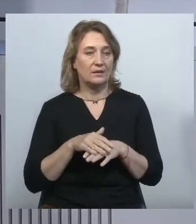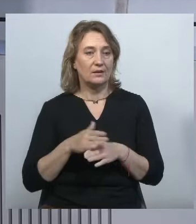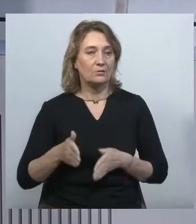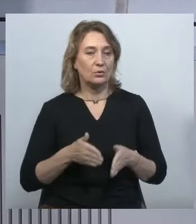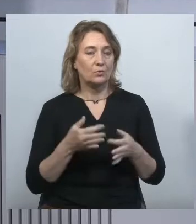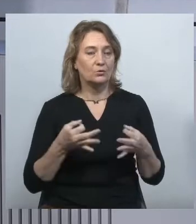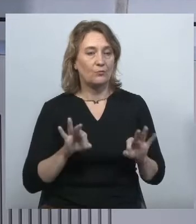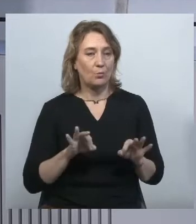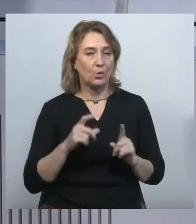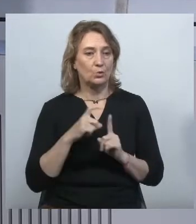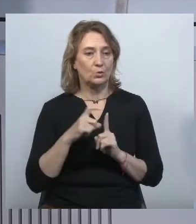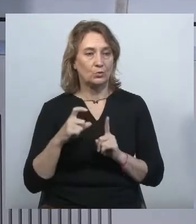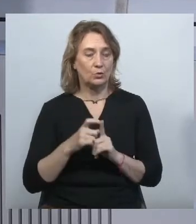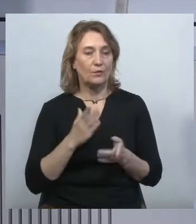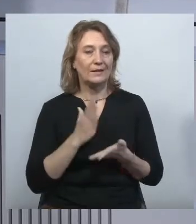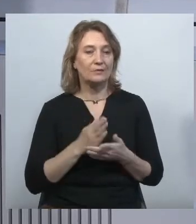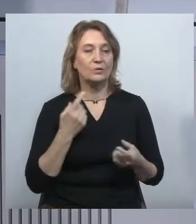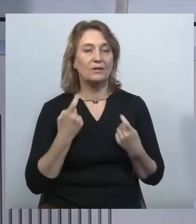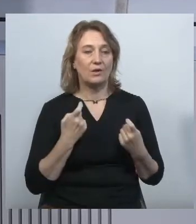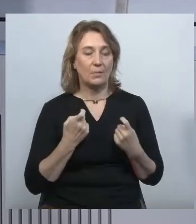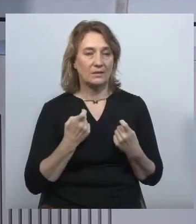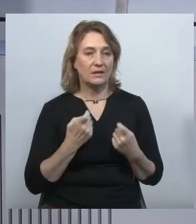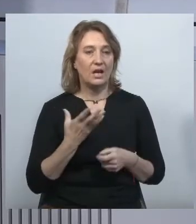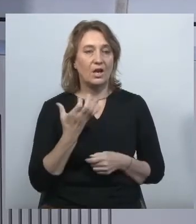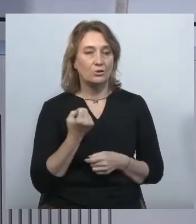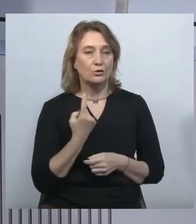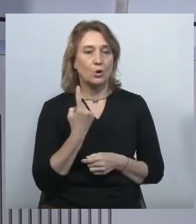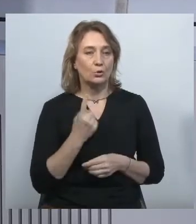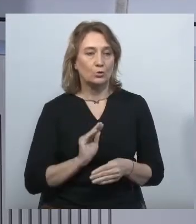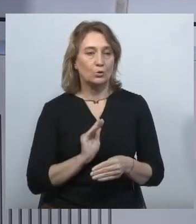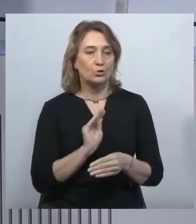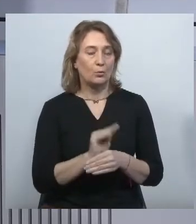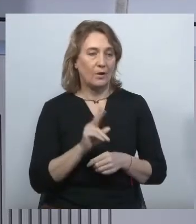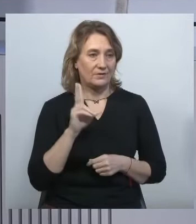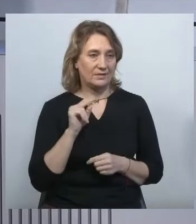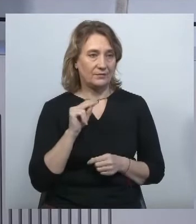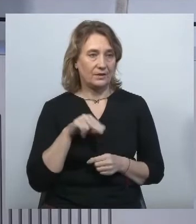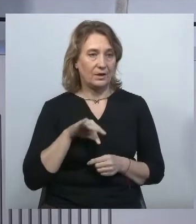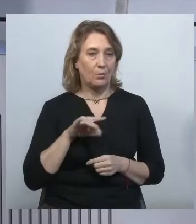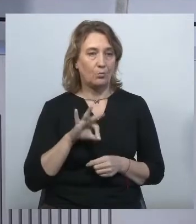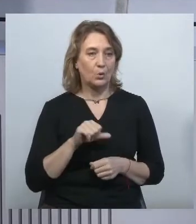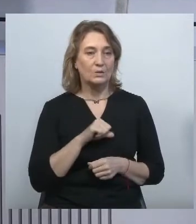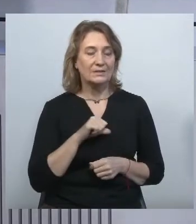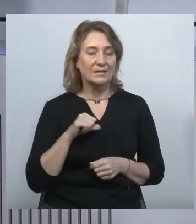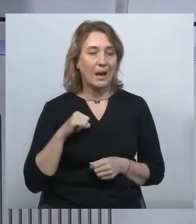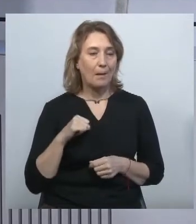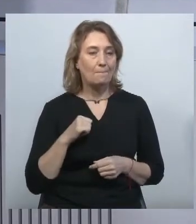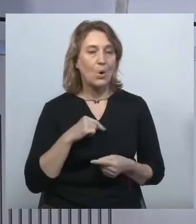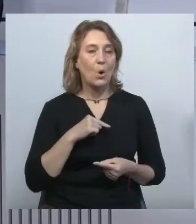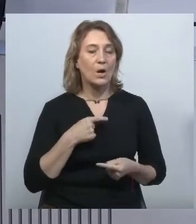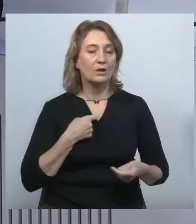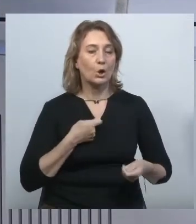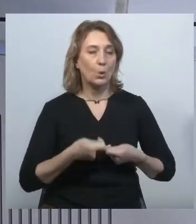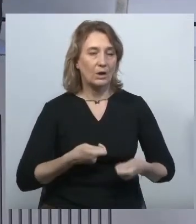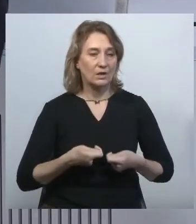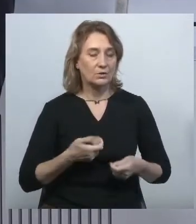usually these are just average citizens who attack them. And let me add one more number about this